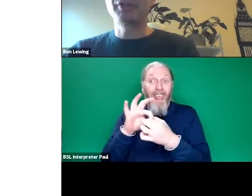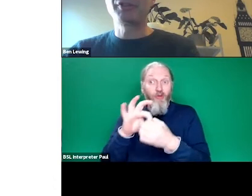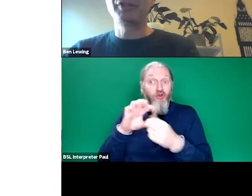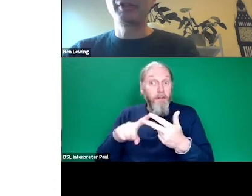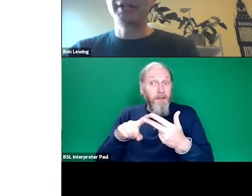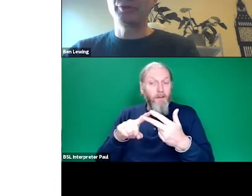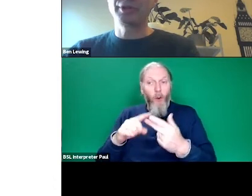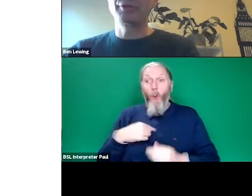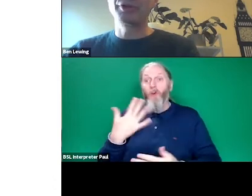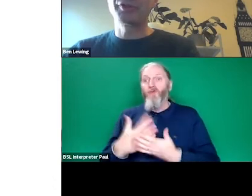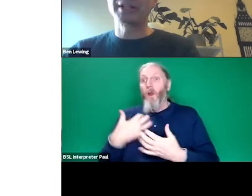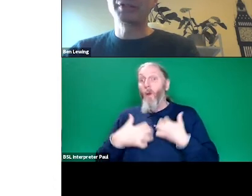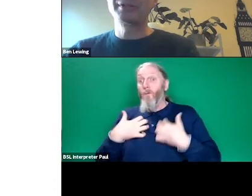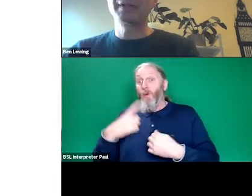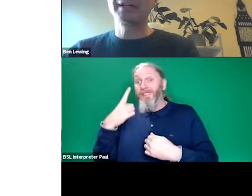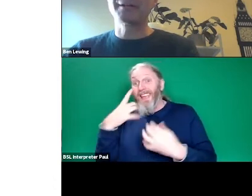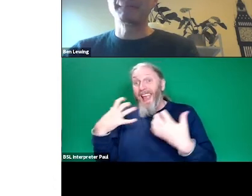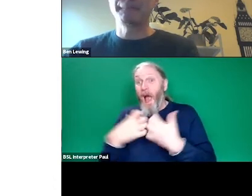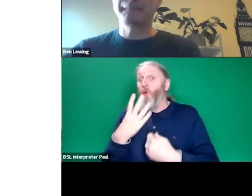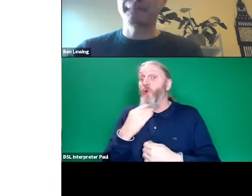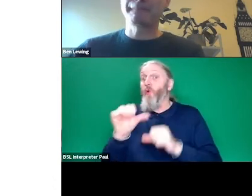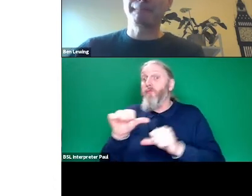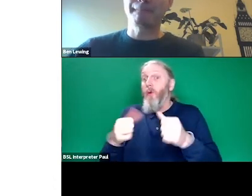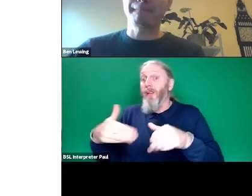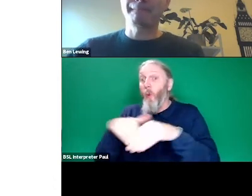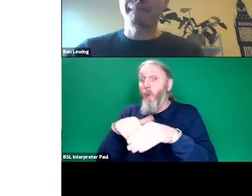apply the process in your local context. Thank you.